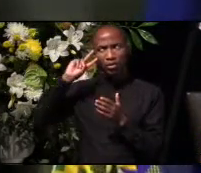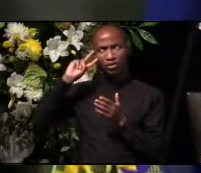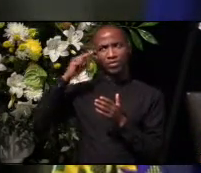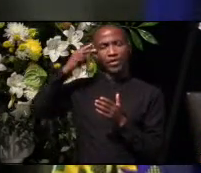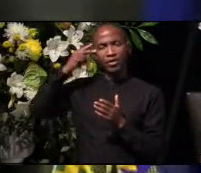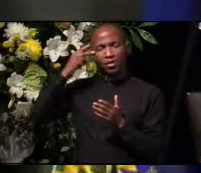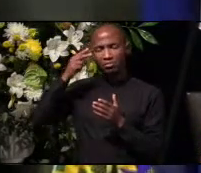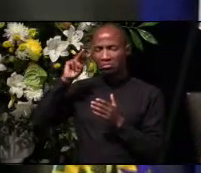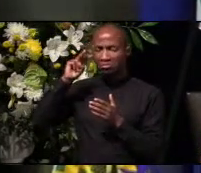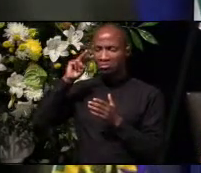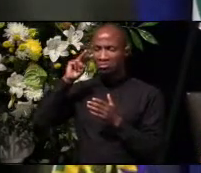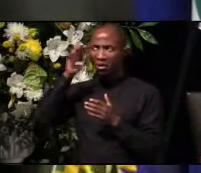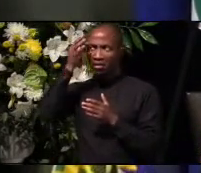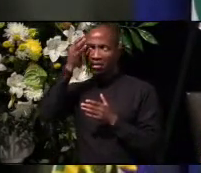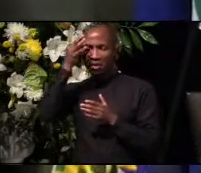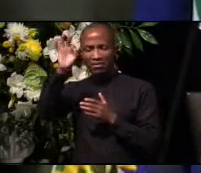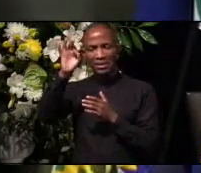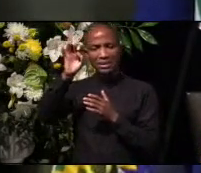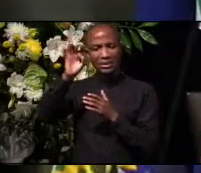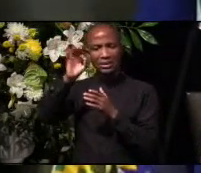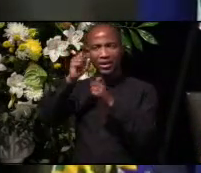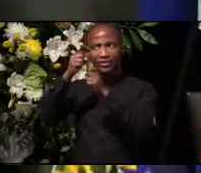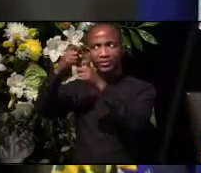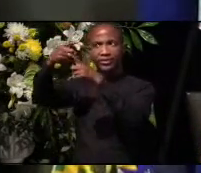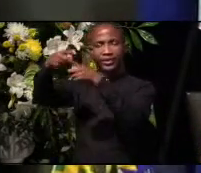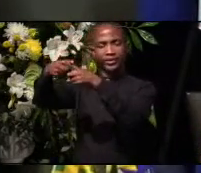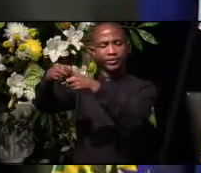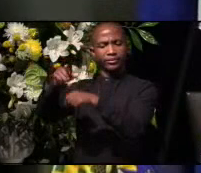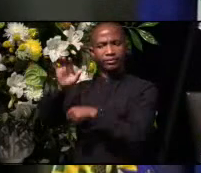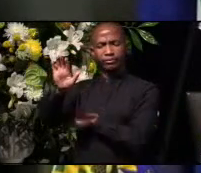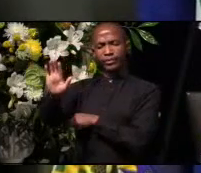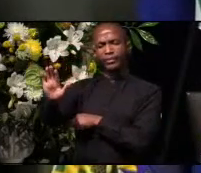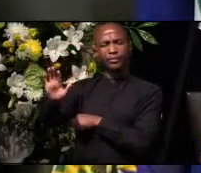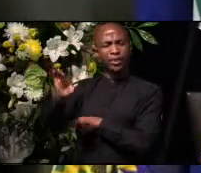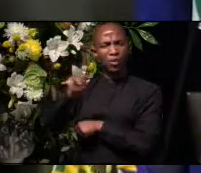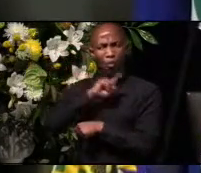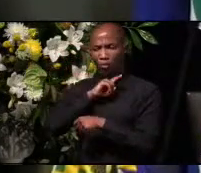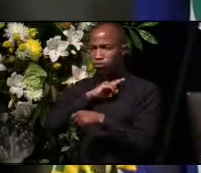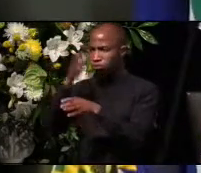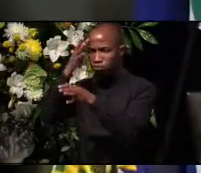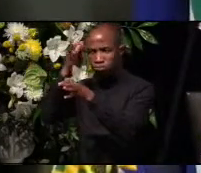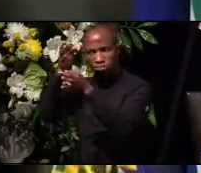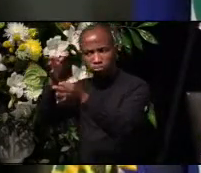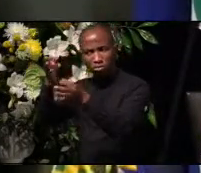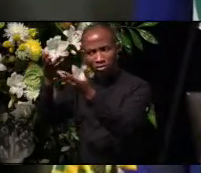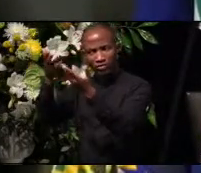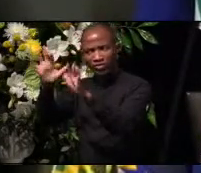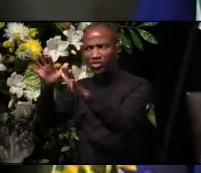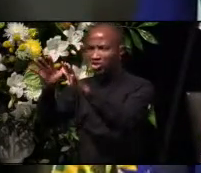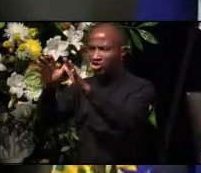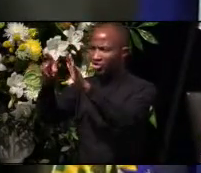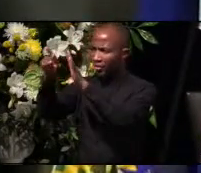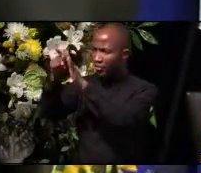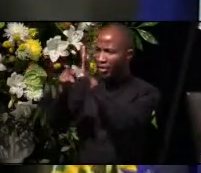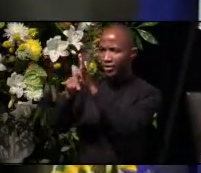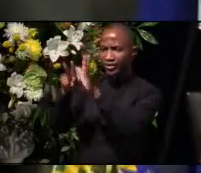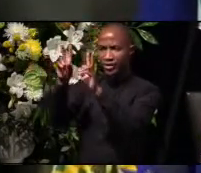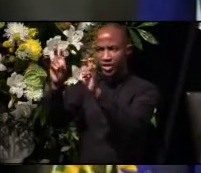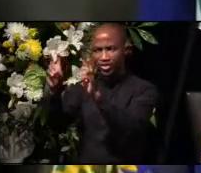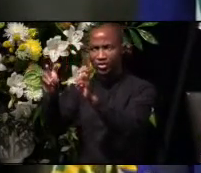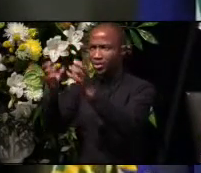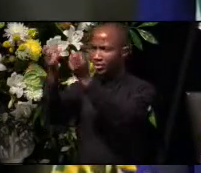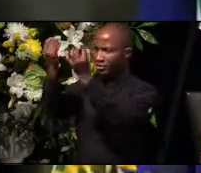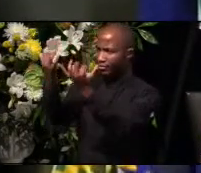at government the executive side which is very important because that is where decisions are made about policy matters about budgets